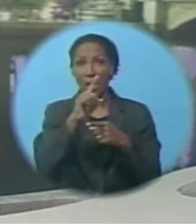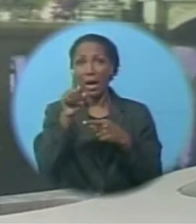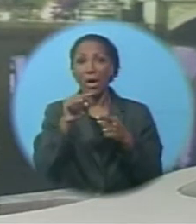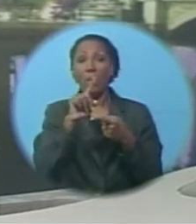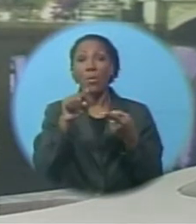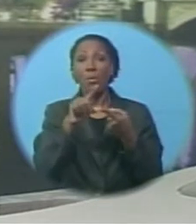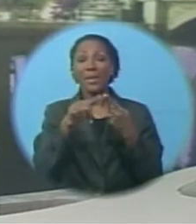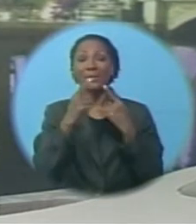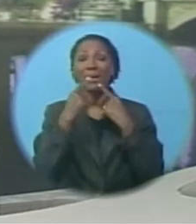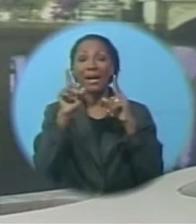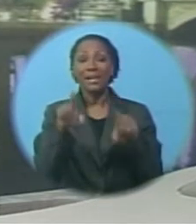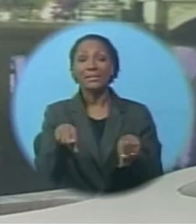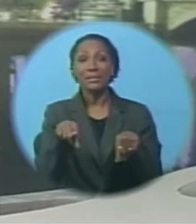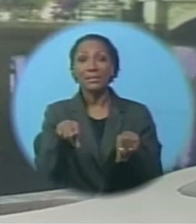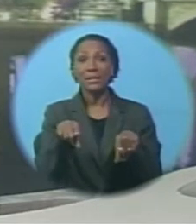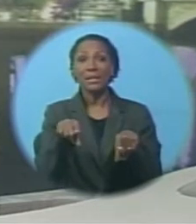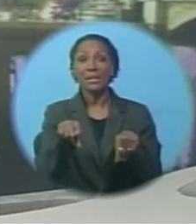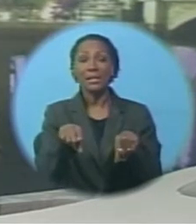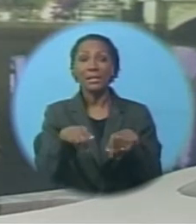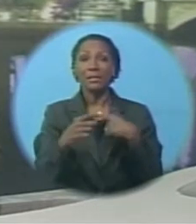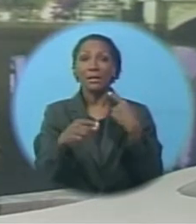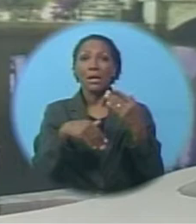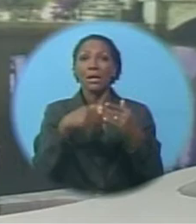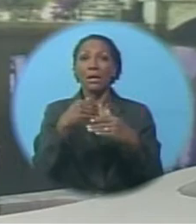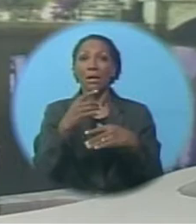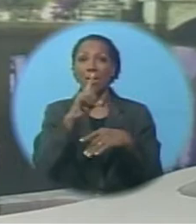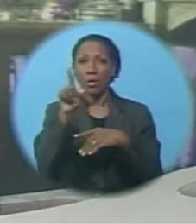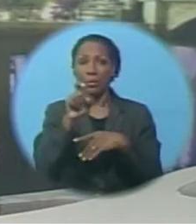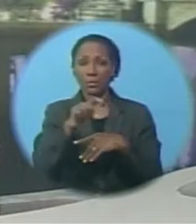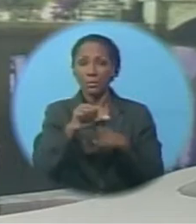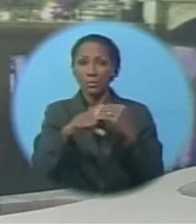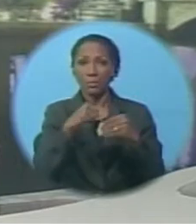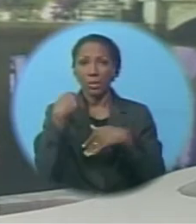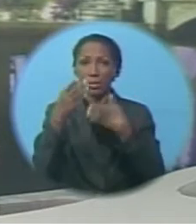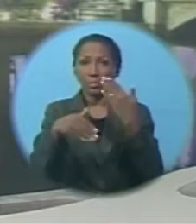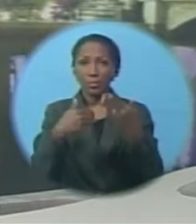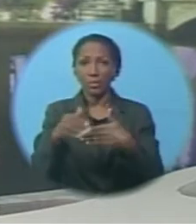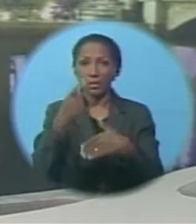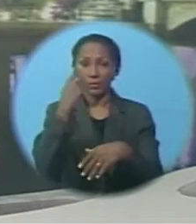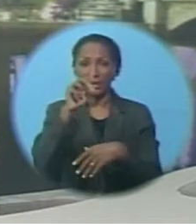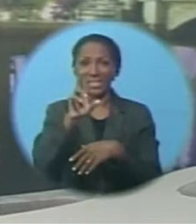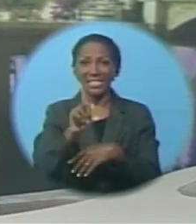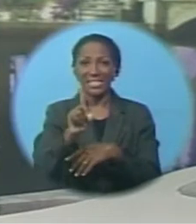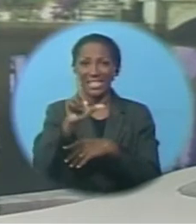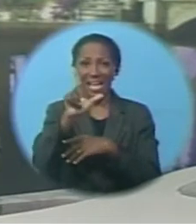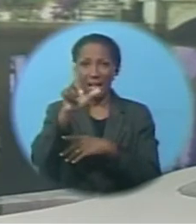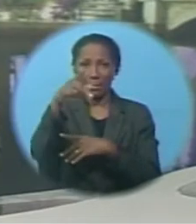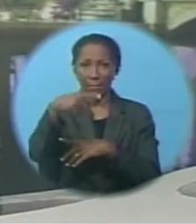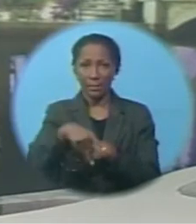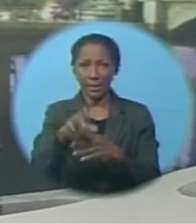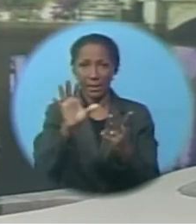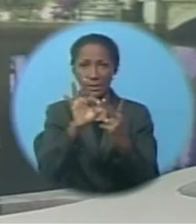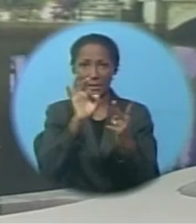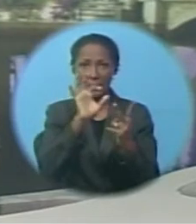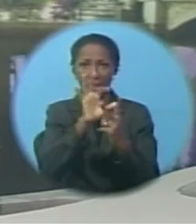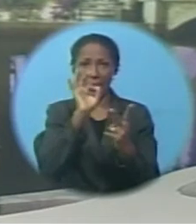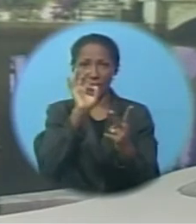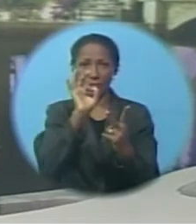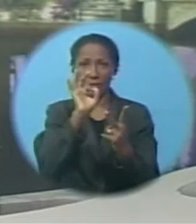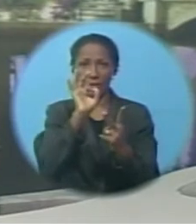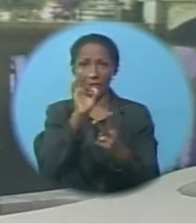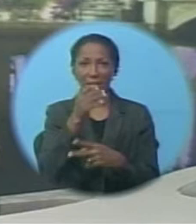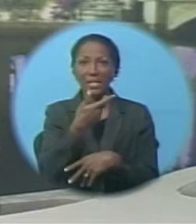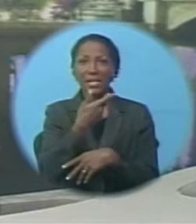process of the DLP's candidate nomination, the General Secretary said they have not yet begun selection, but noted that there is a